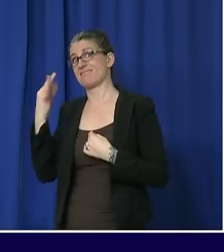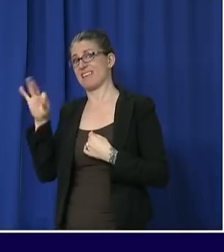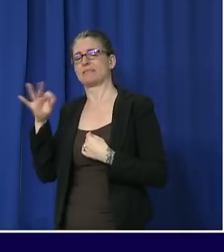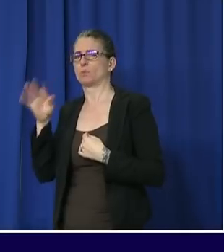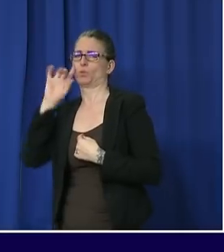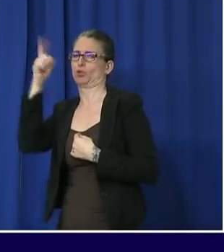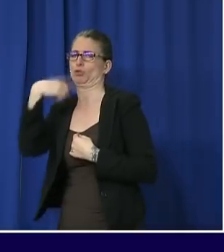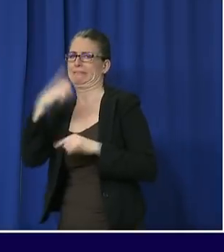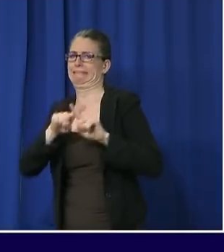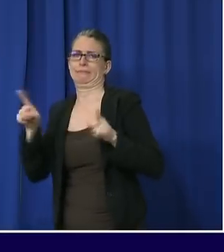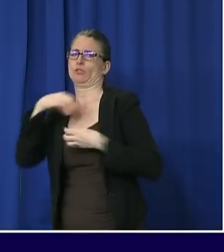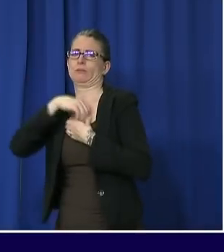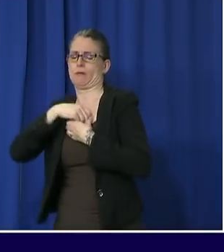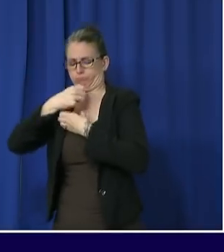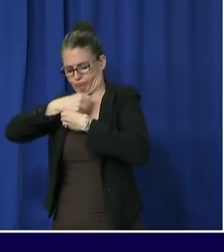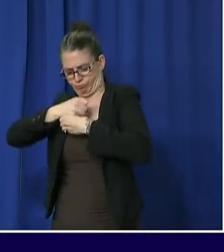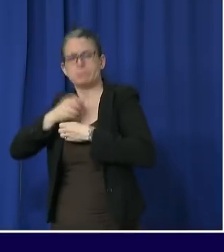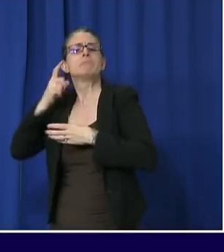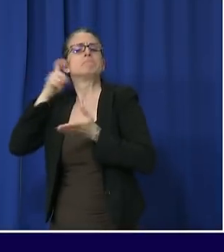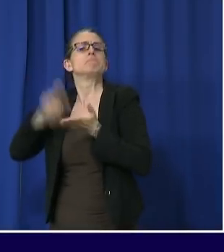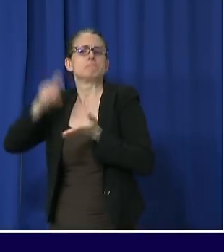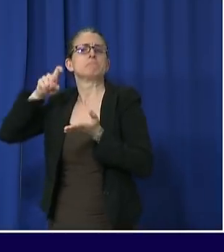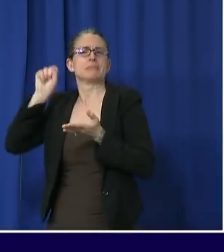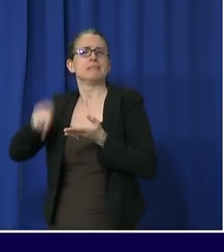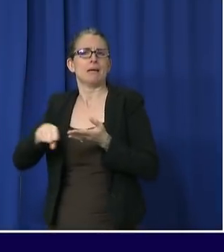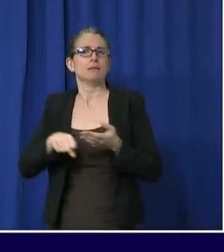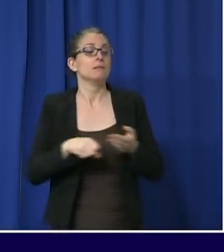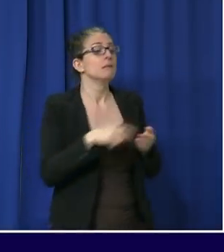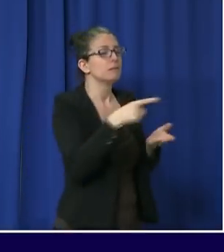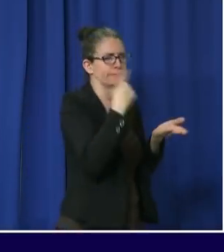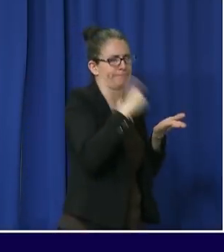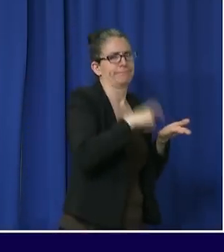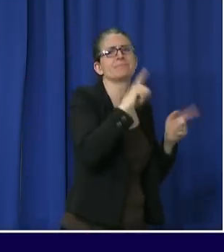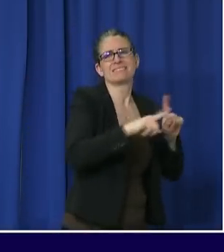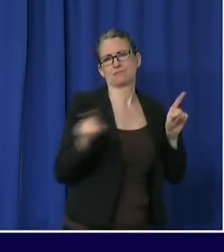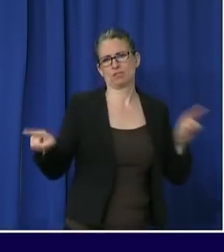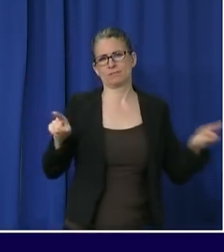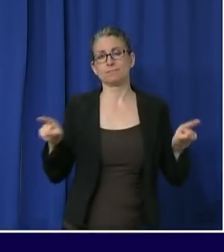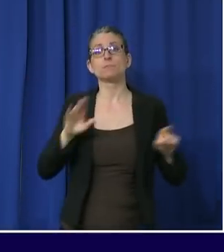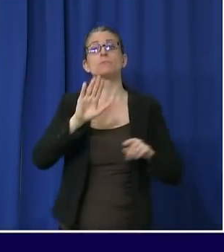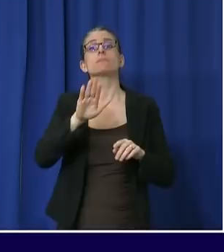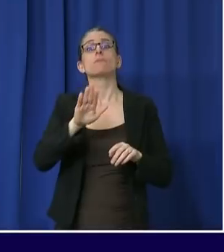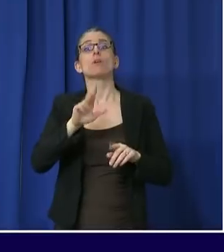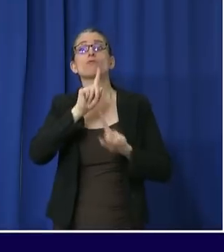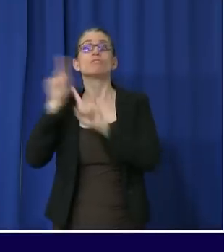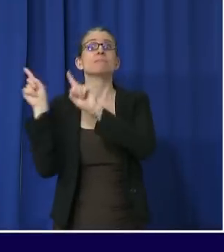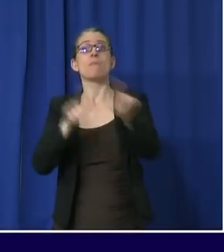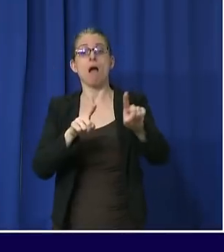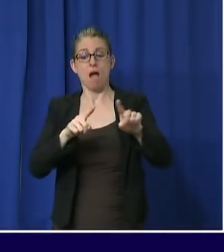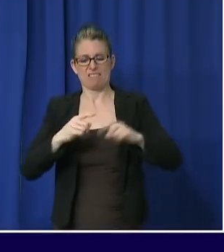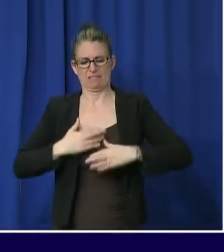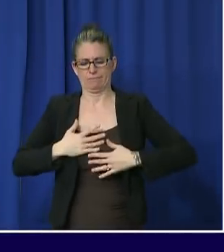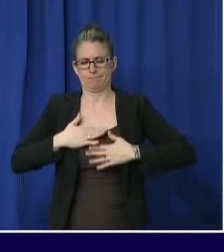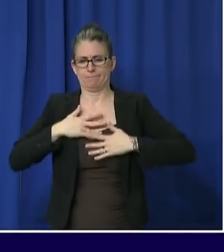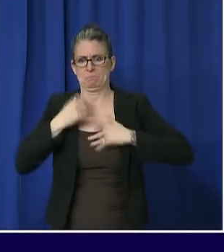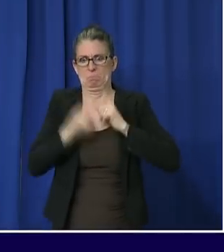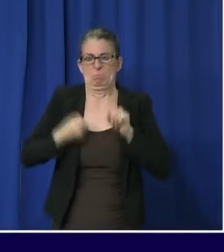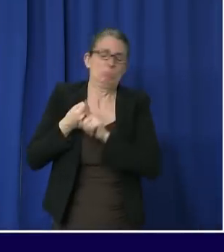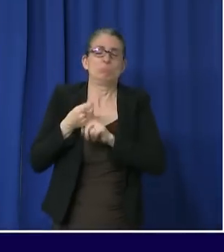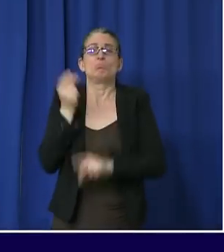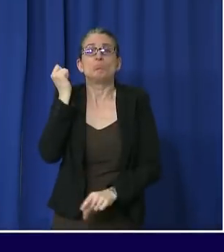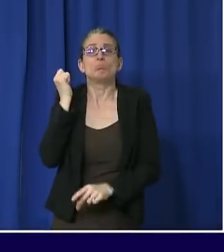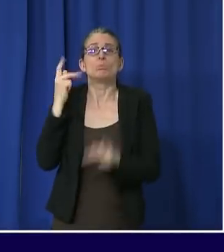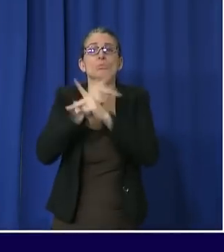degrees of different types of intensity of inflammatory response, and trust me, as an allergy sufferer,